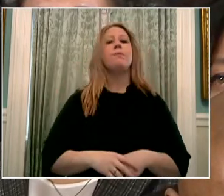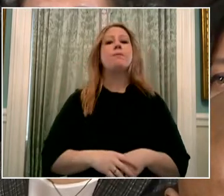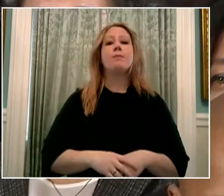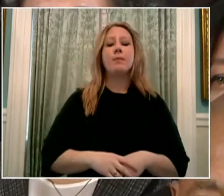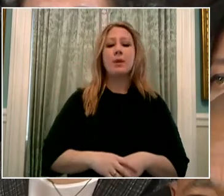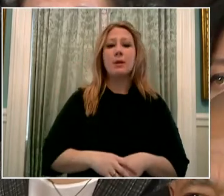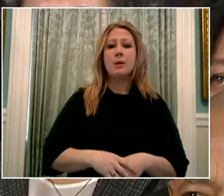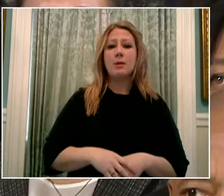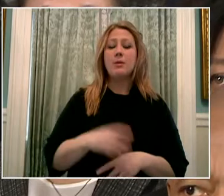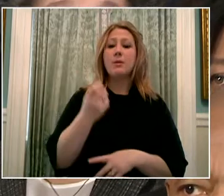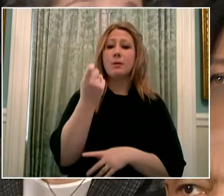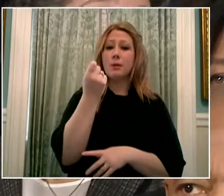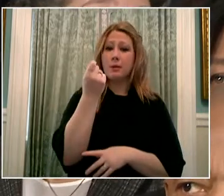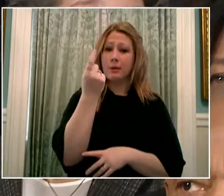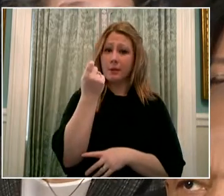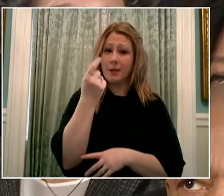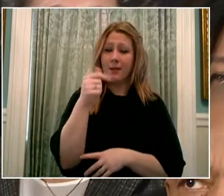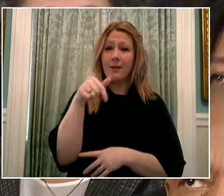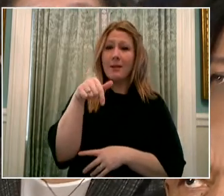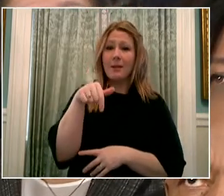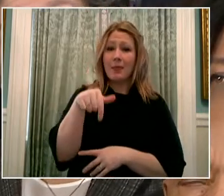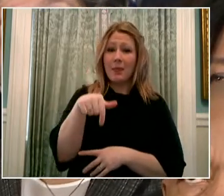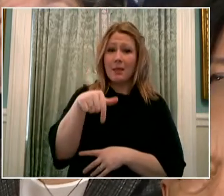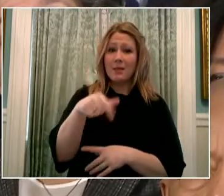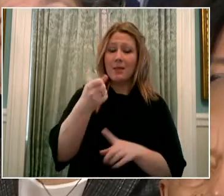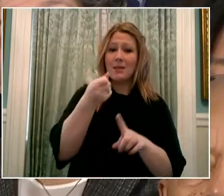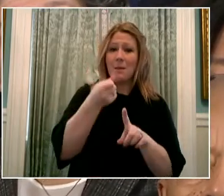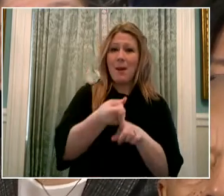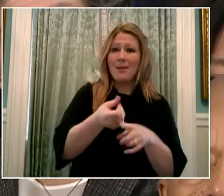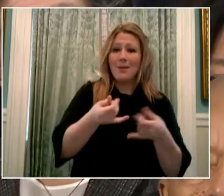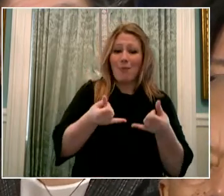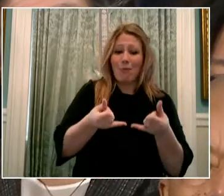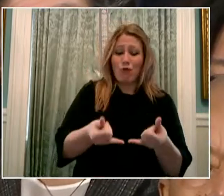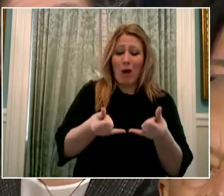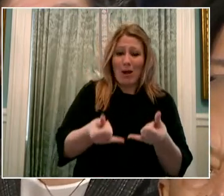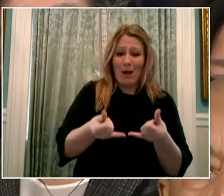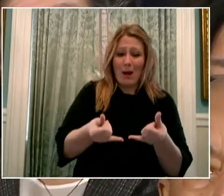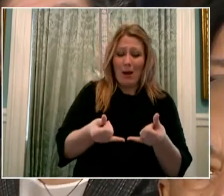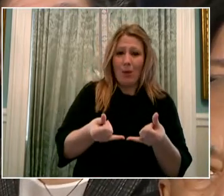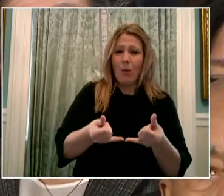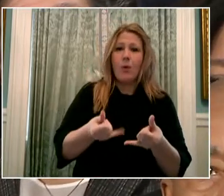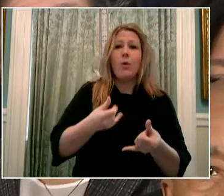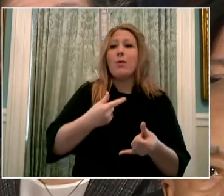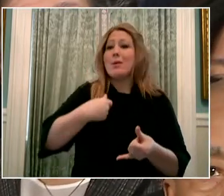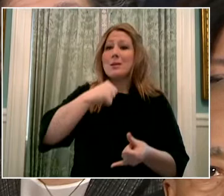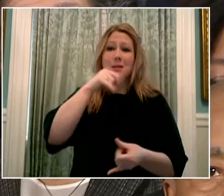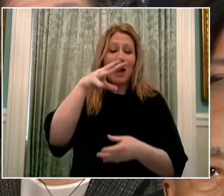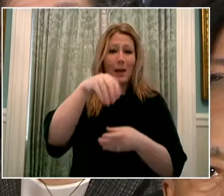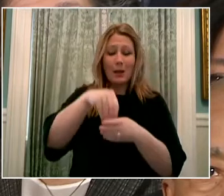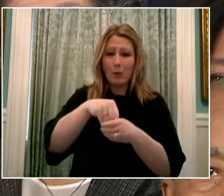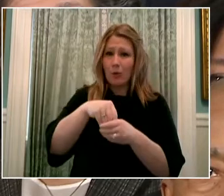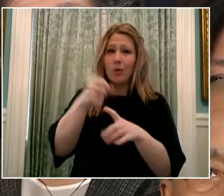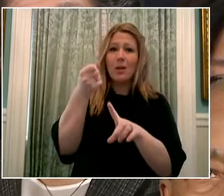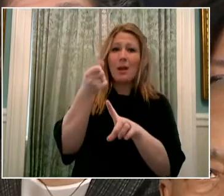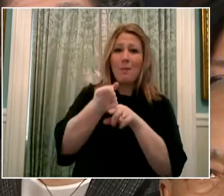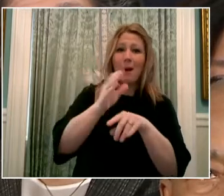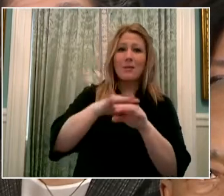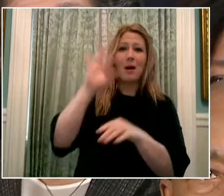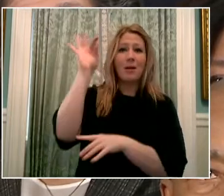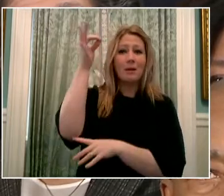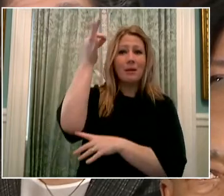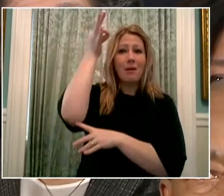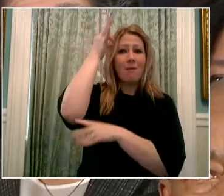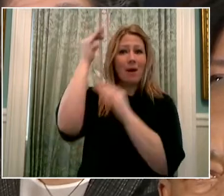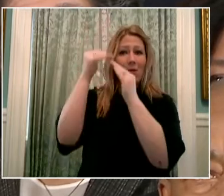account for the impact of the upcoming changes we expect at the federal level, including the expiration of the COVID-19 public